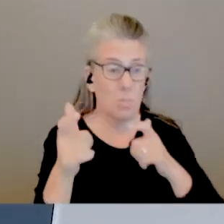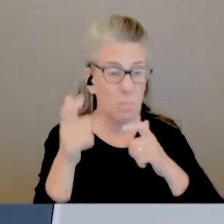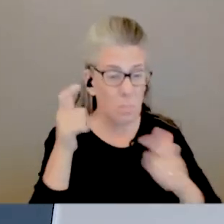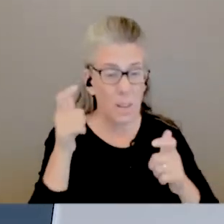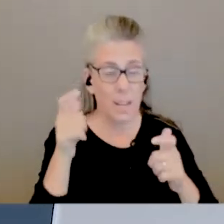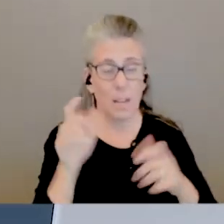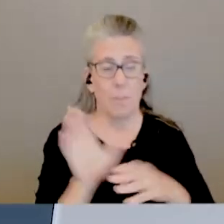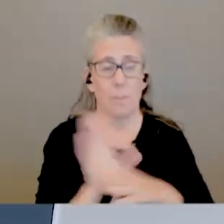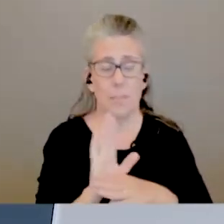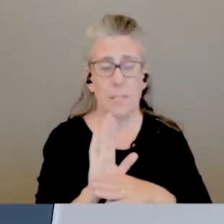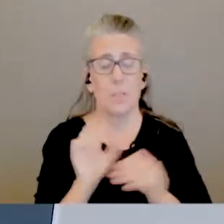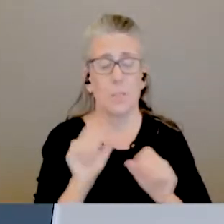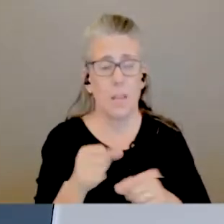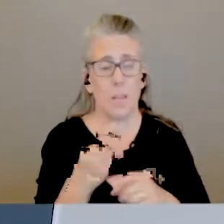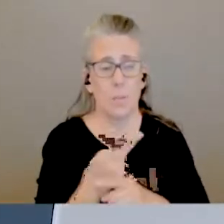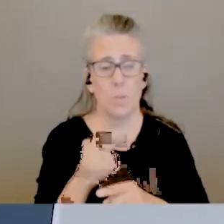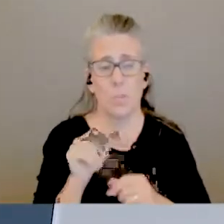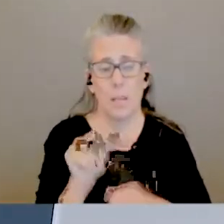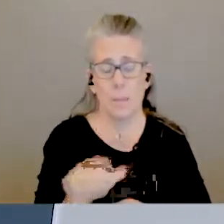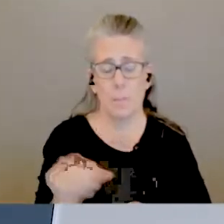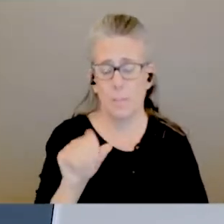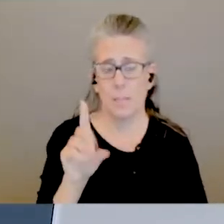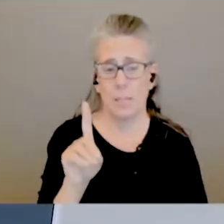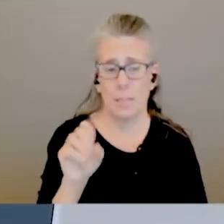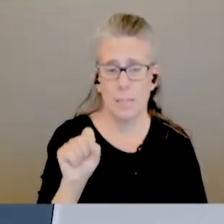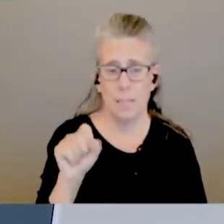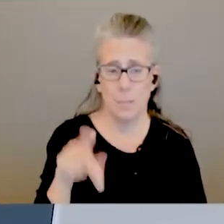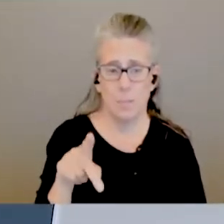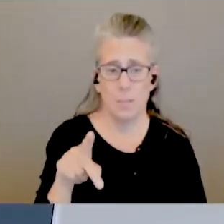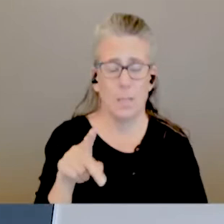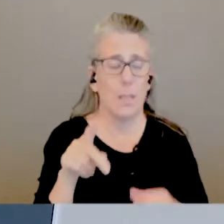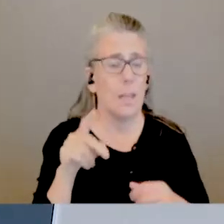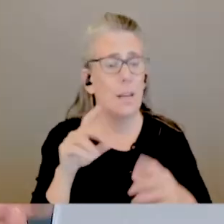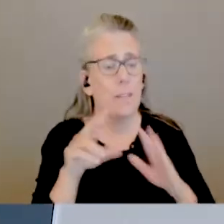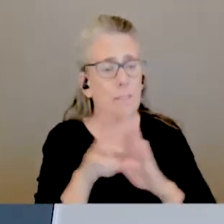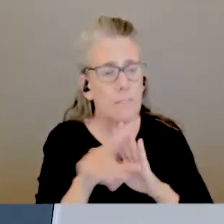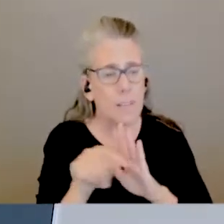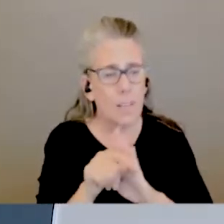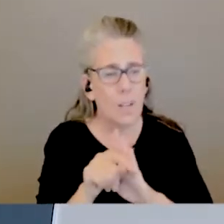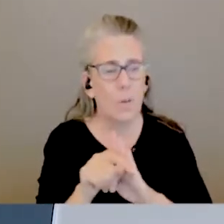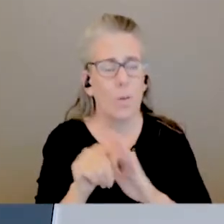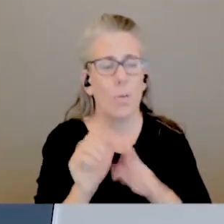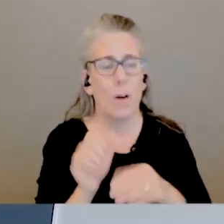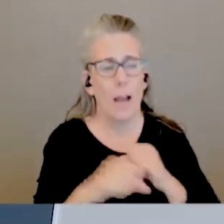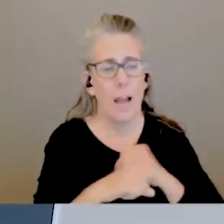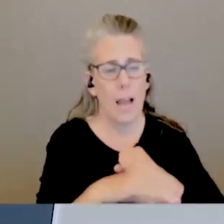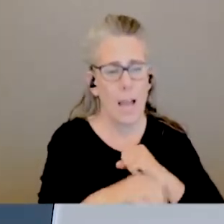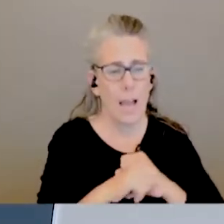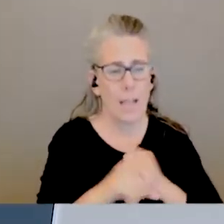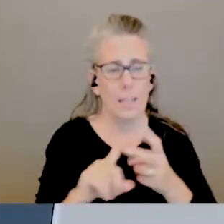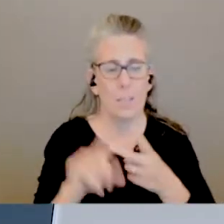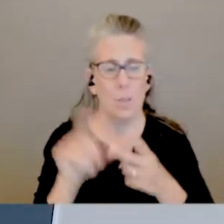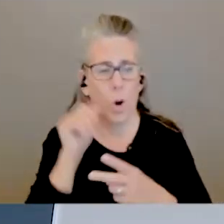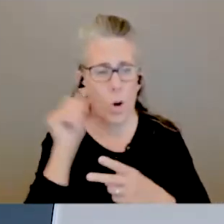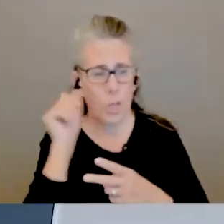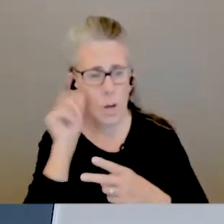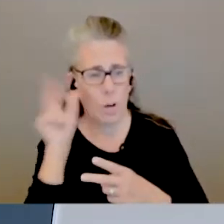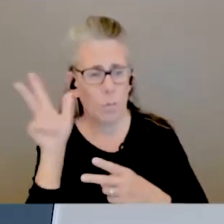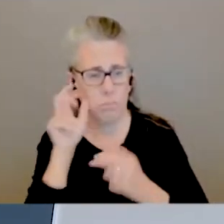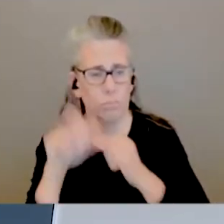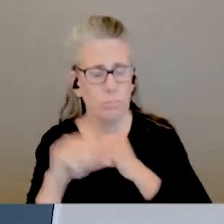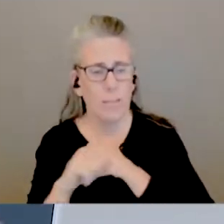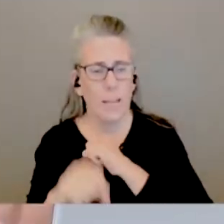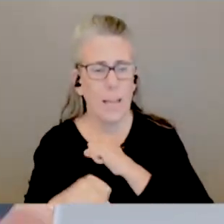Amazon DSP and do video ads, audio ads. So it really caters to small, medium, large enterprises and agencies.